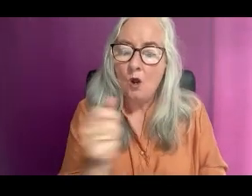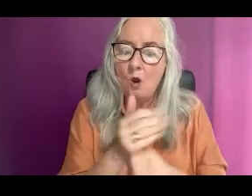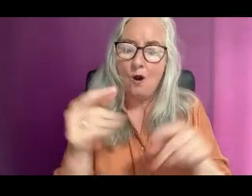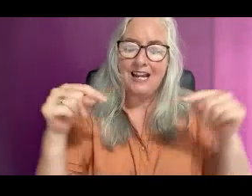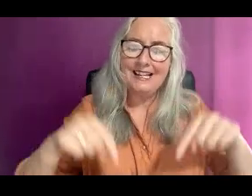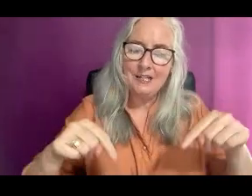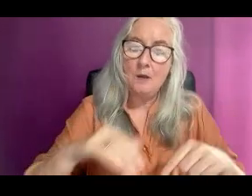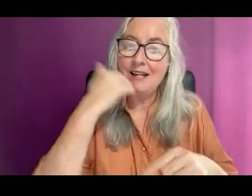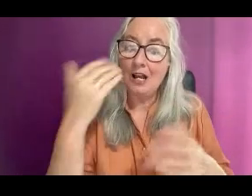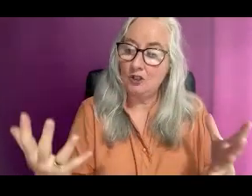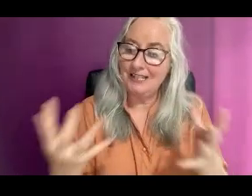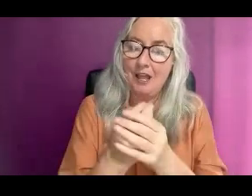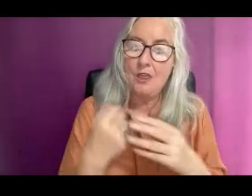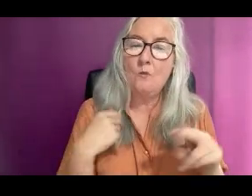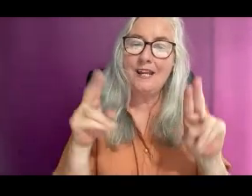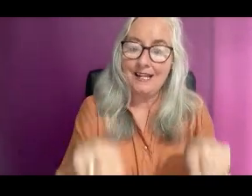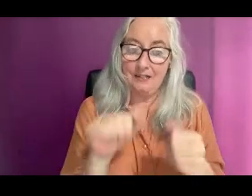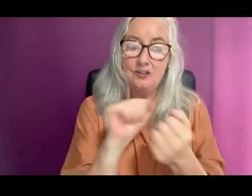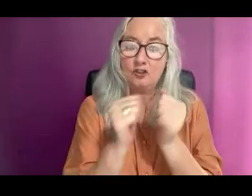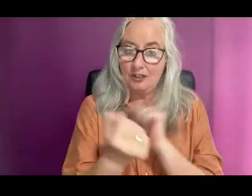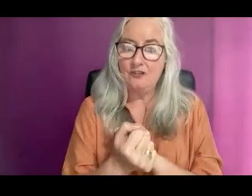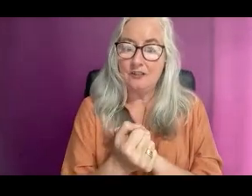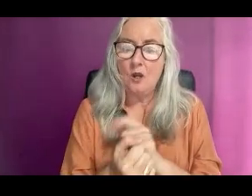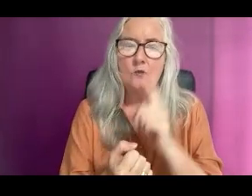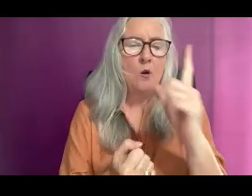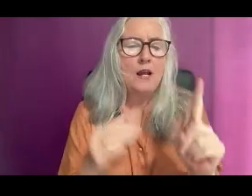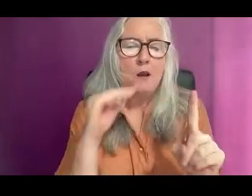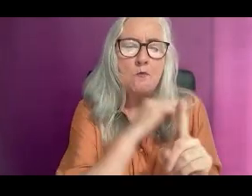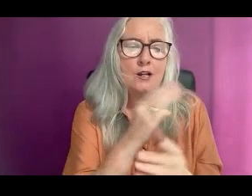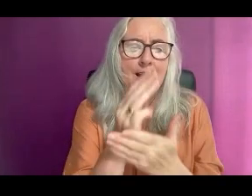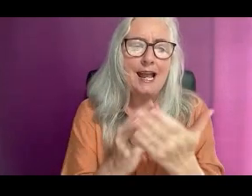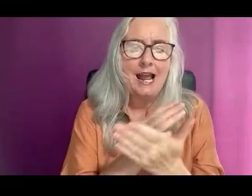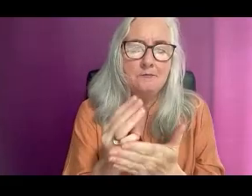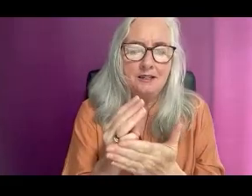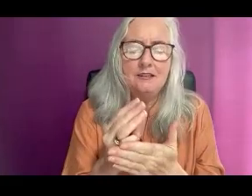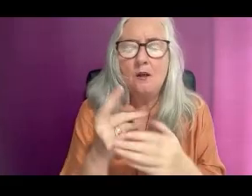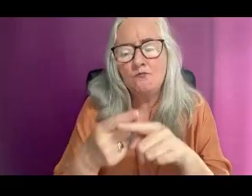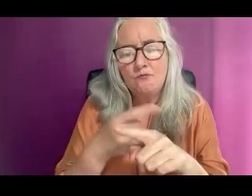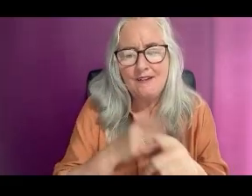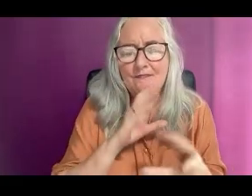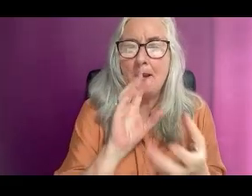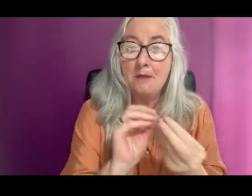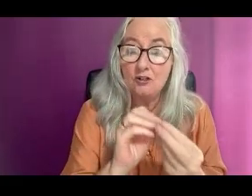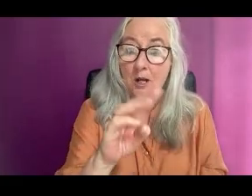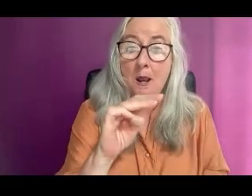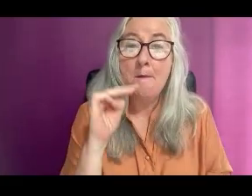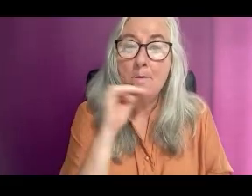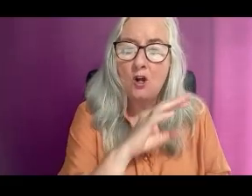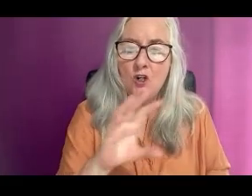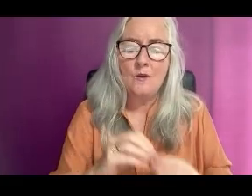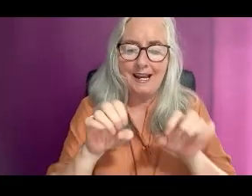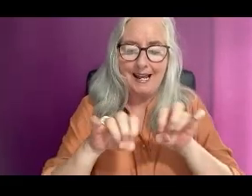together we can change this. And one important aspect, just to very briefly mention, that it's really important to create